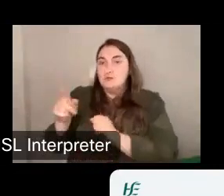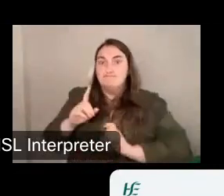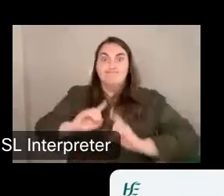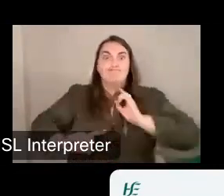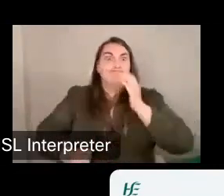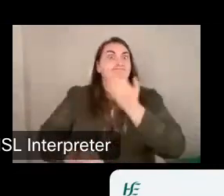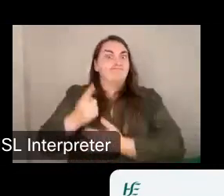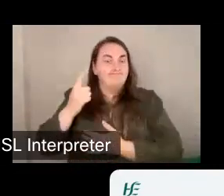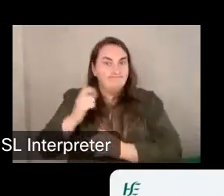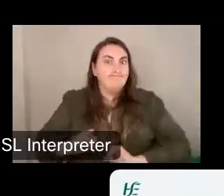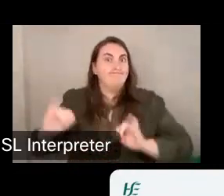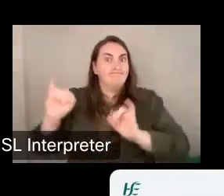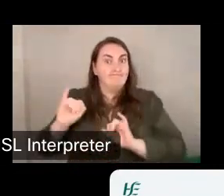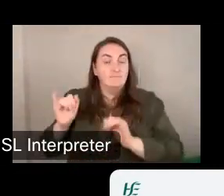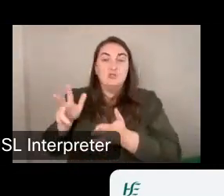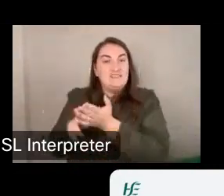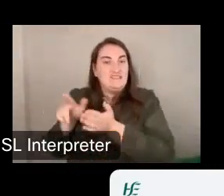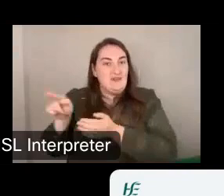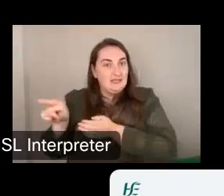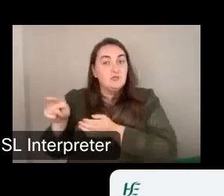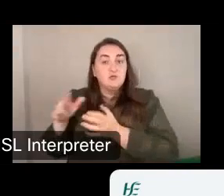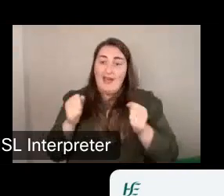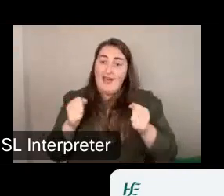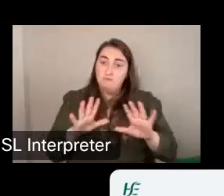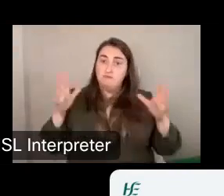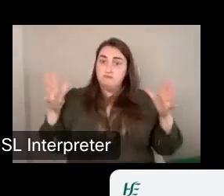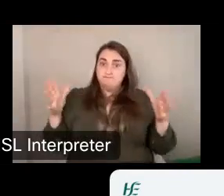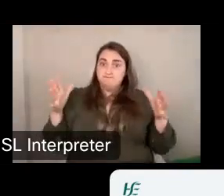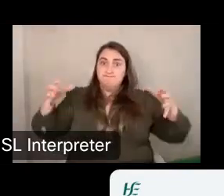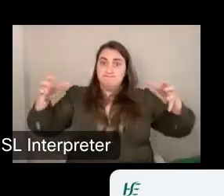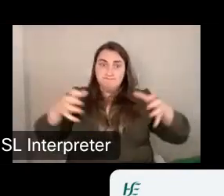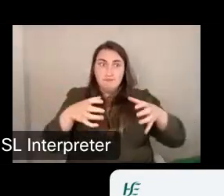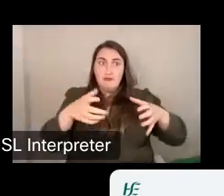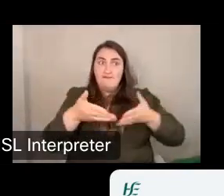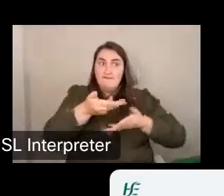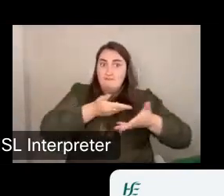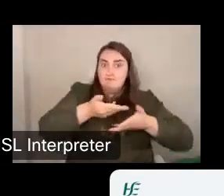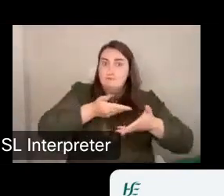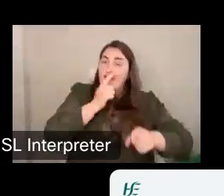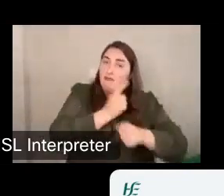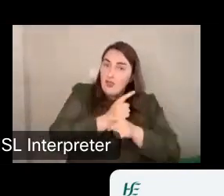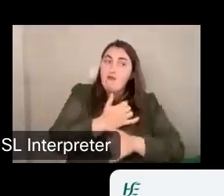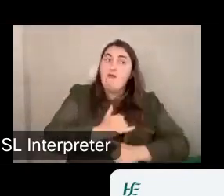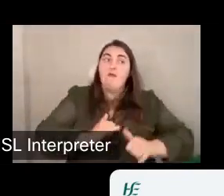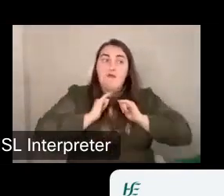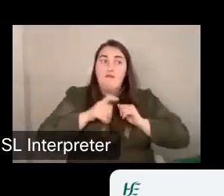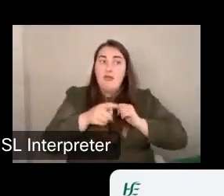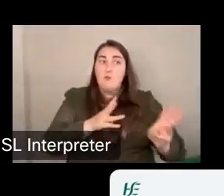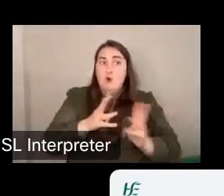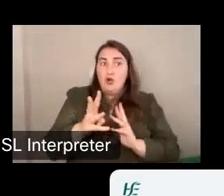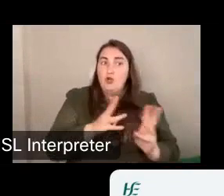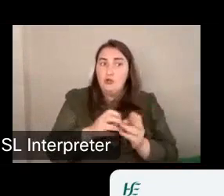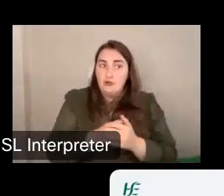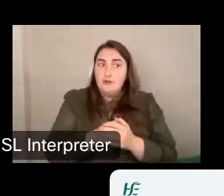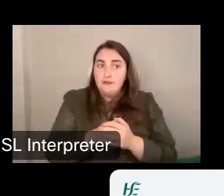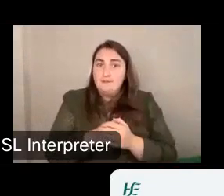we've a very large cohort of therapists who are able to do that work for people who've been involved